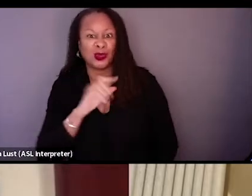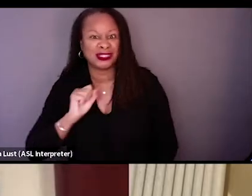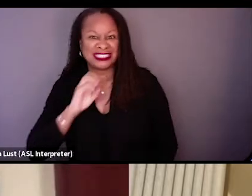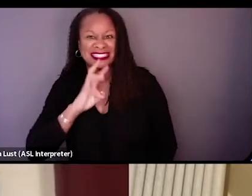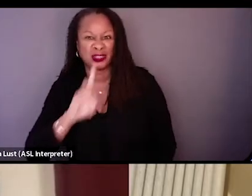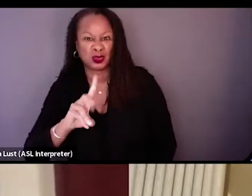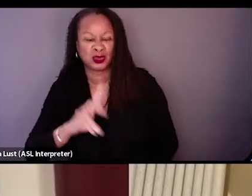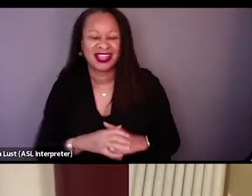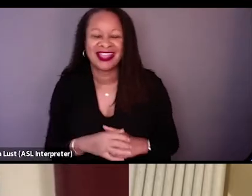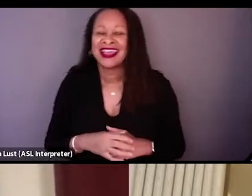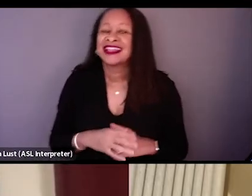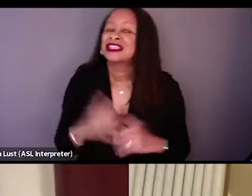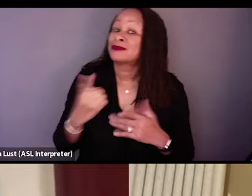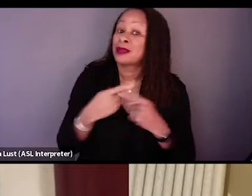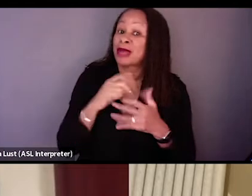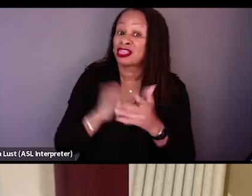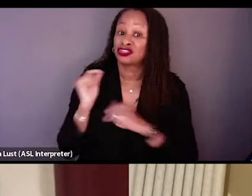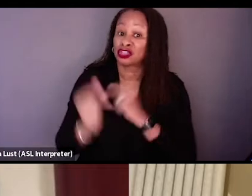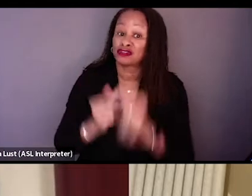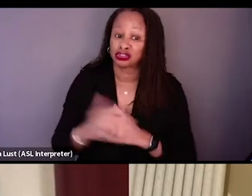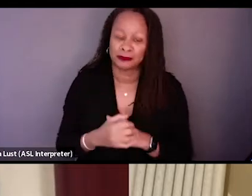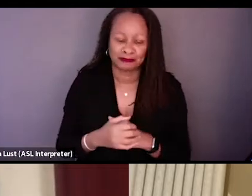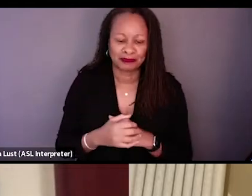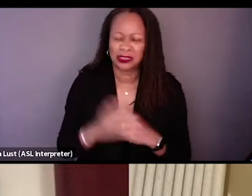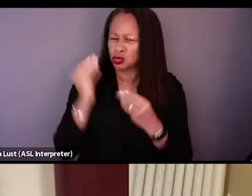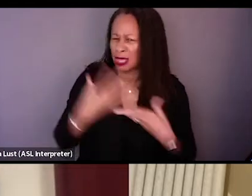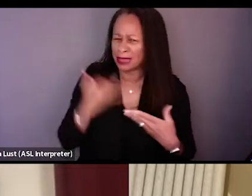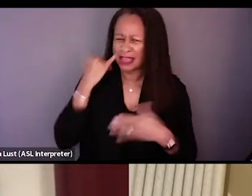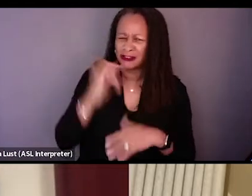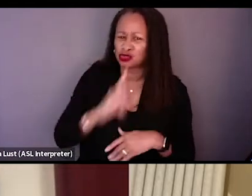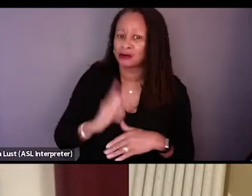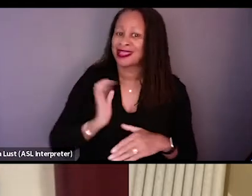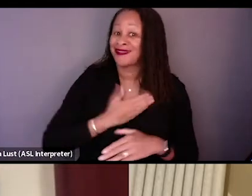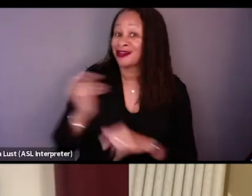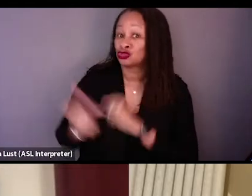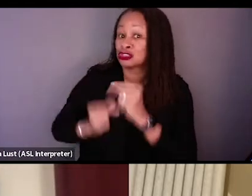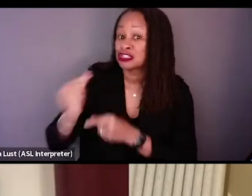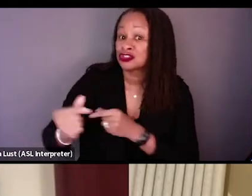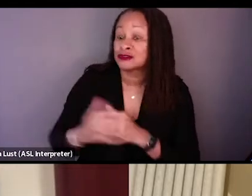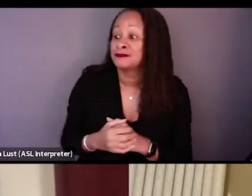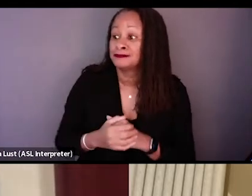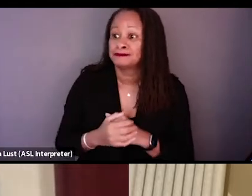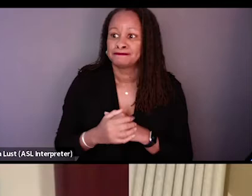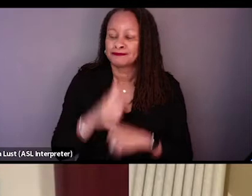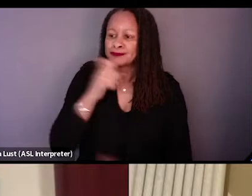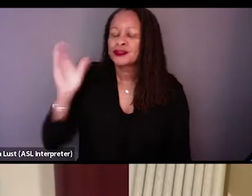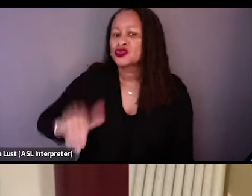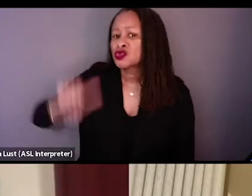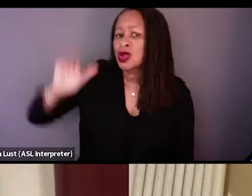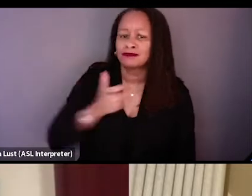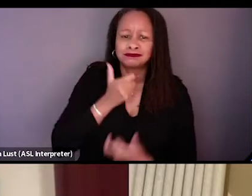There's something about this generation, and you tell me if this might be true. Our generation, who grew up